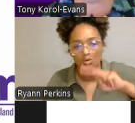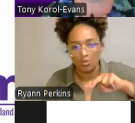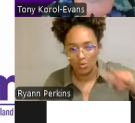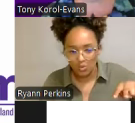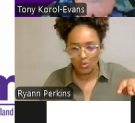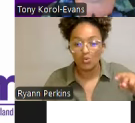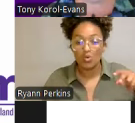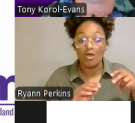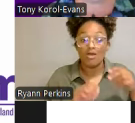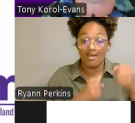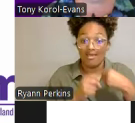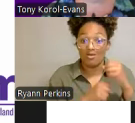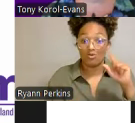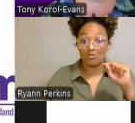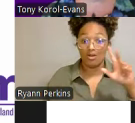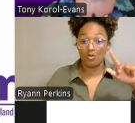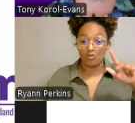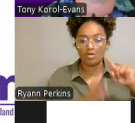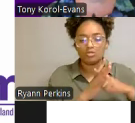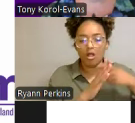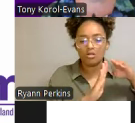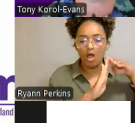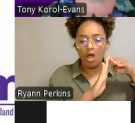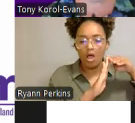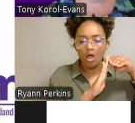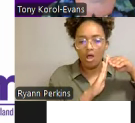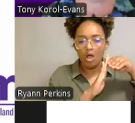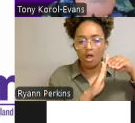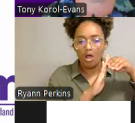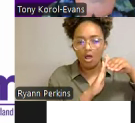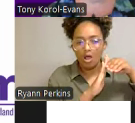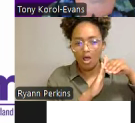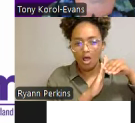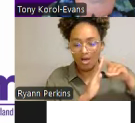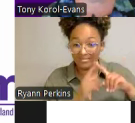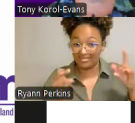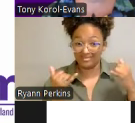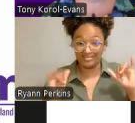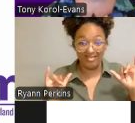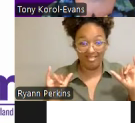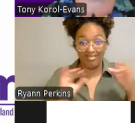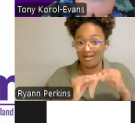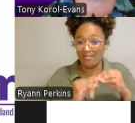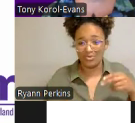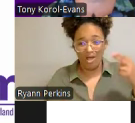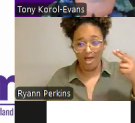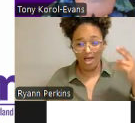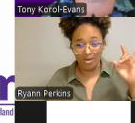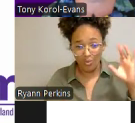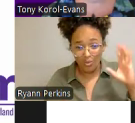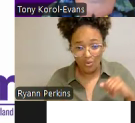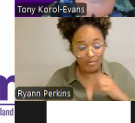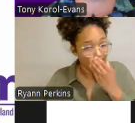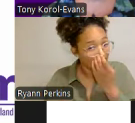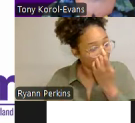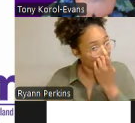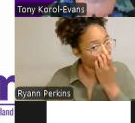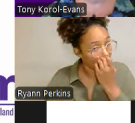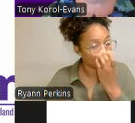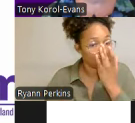well. But you're still at some really high numbers, and you're looking